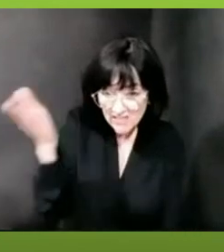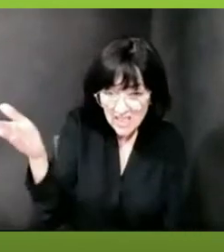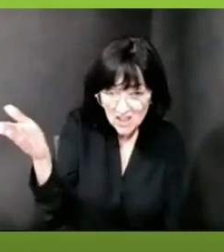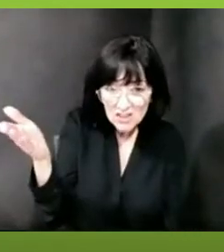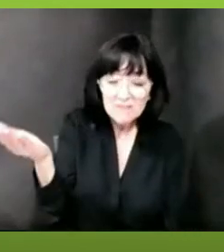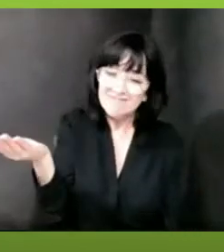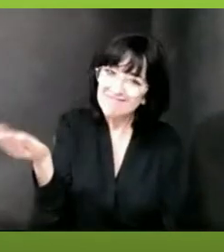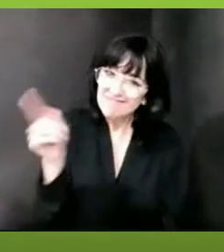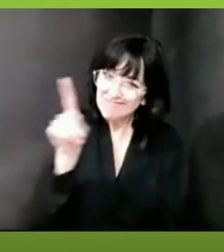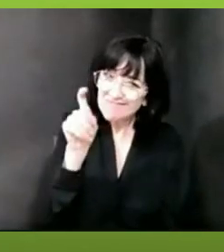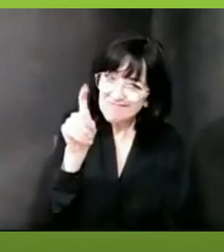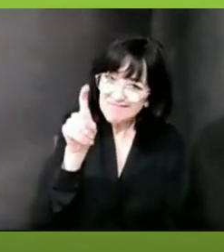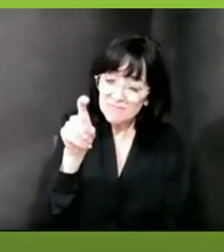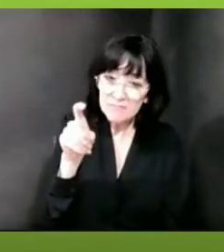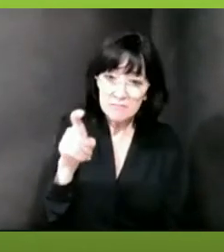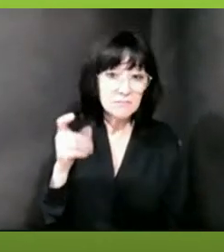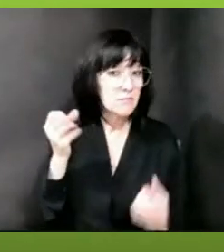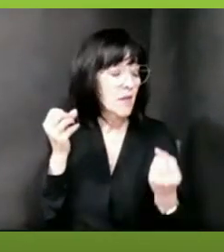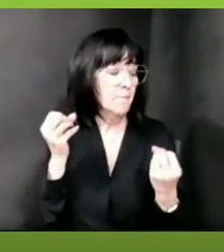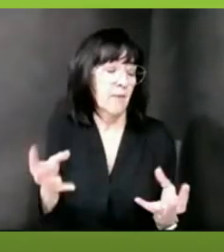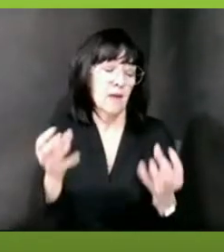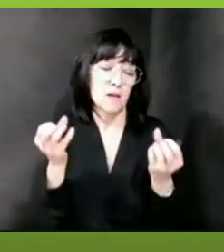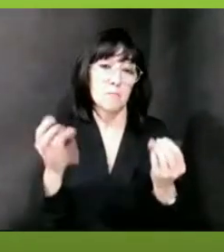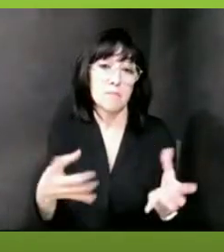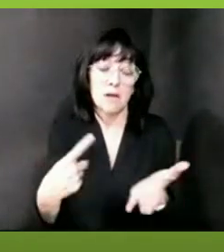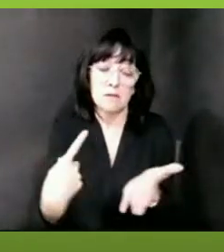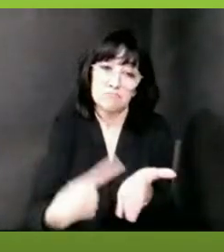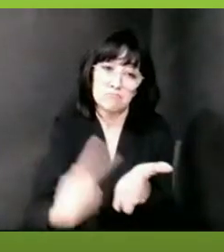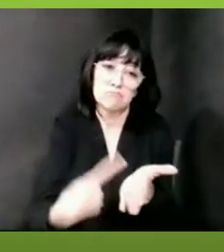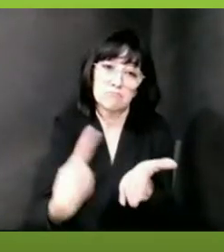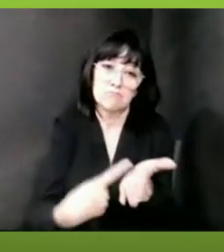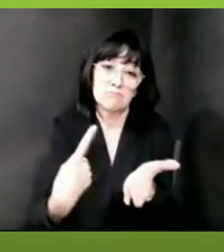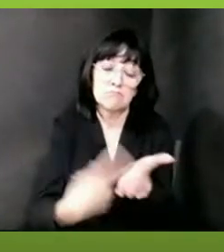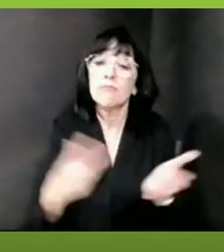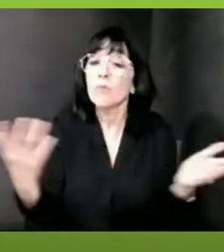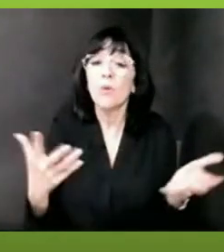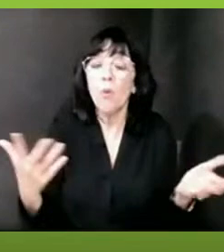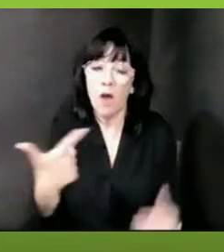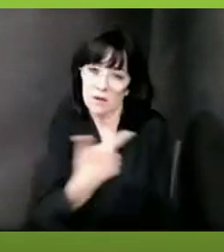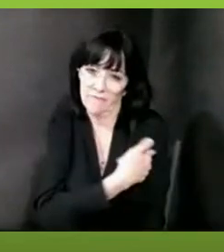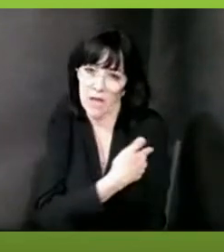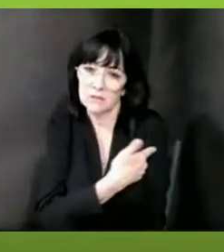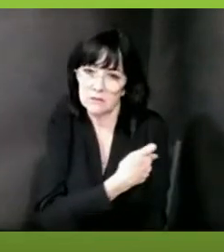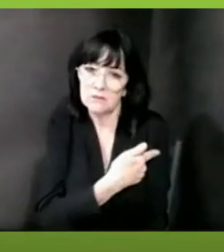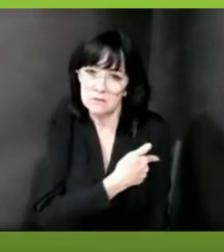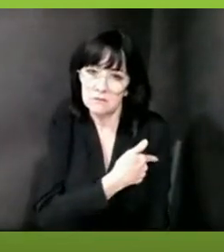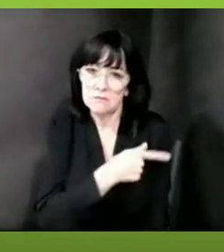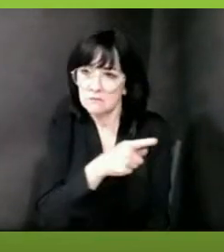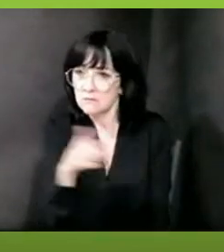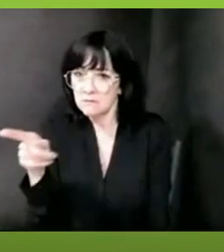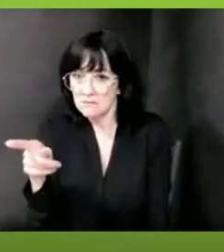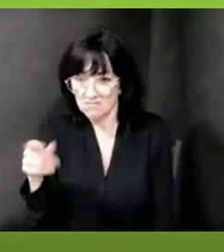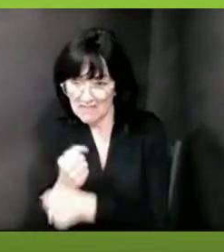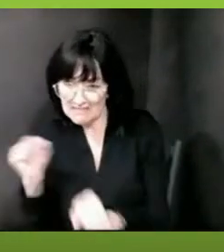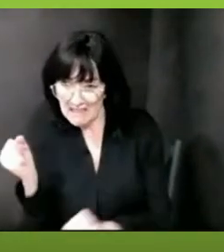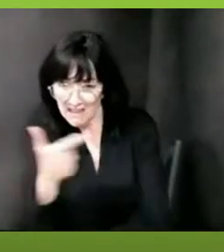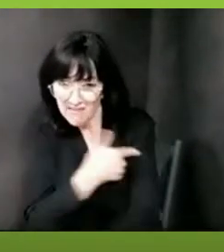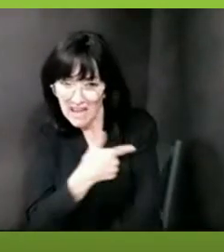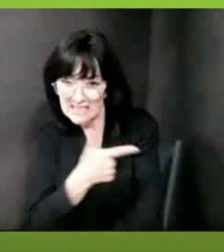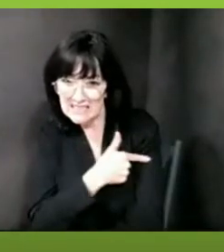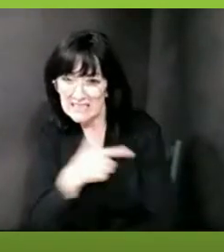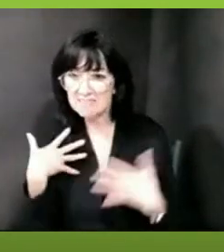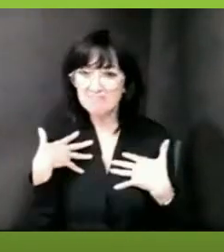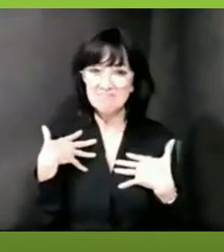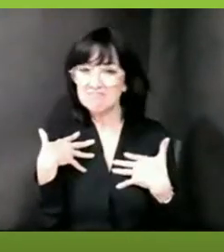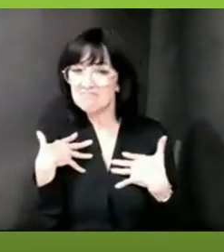about, should they get the vaccine? We're not going to tell you one way or another. It's your decision for your family.